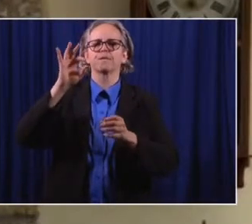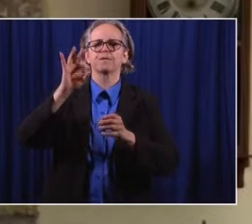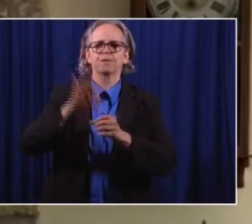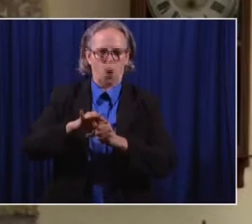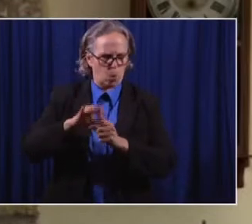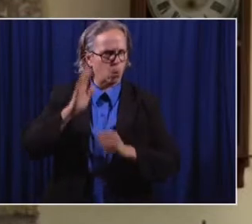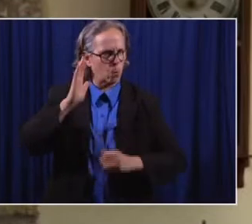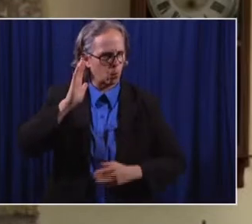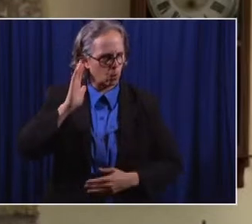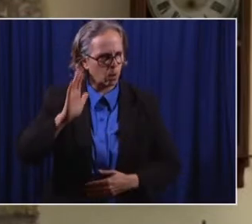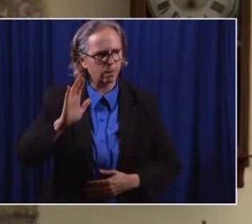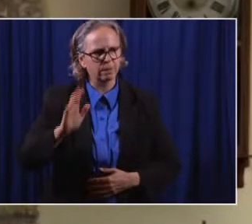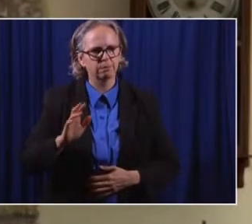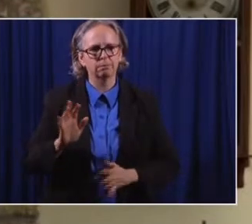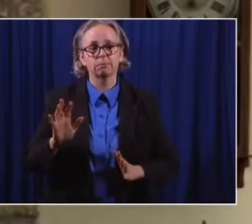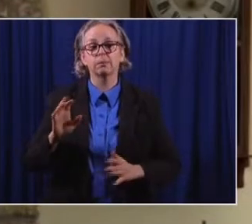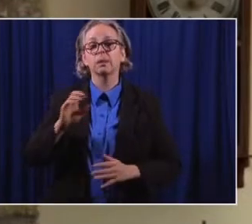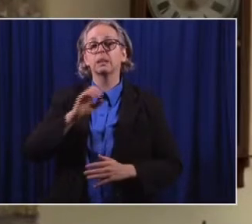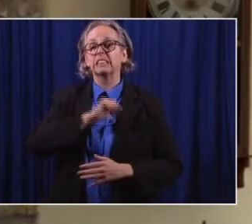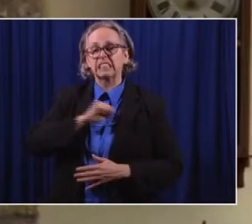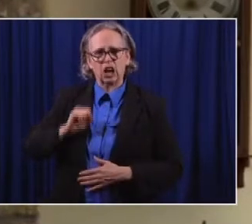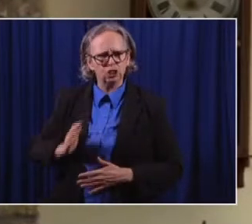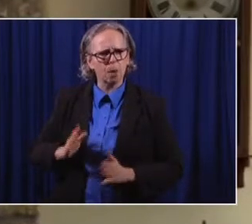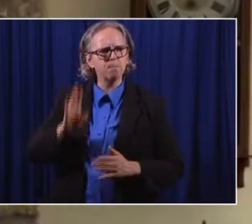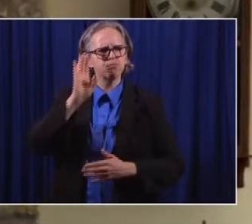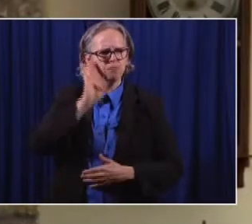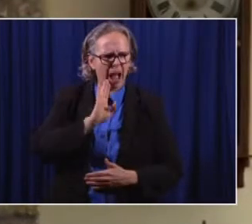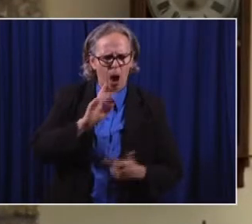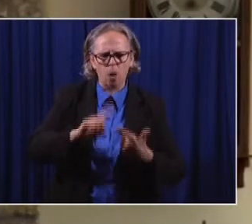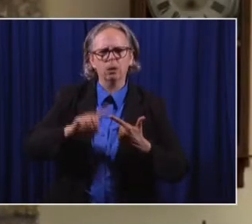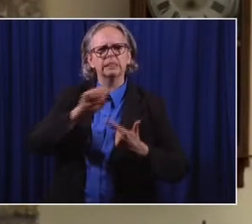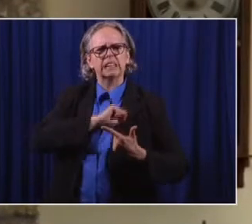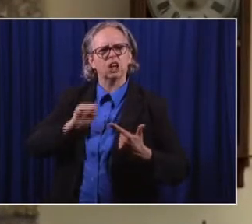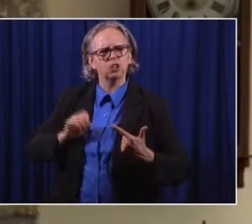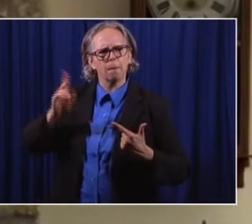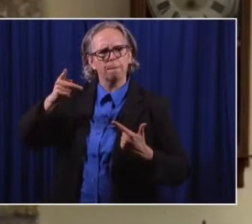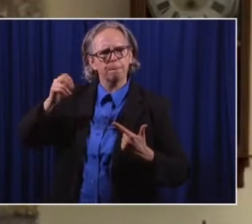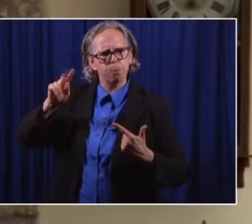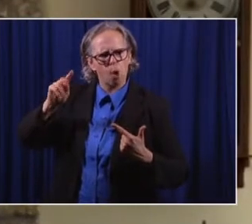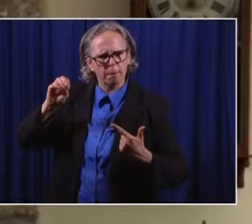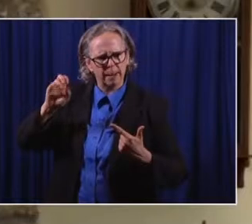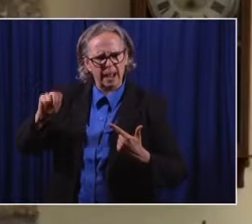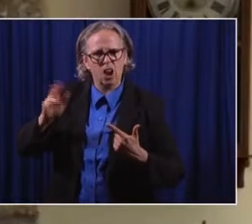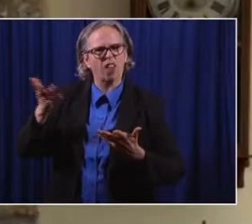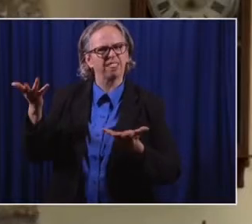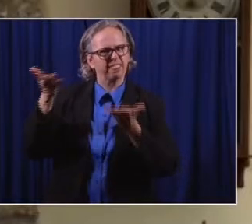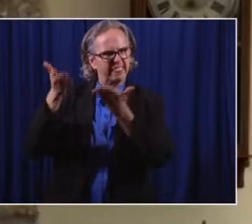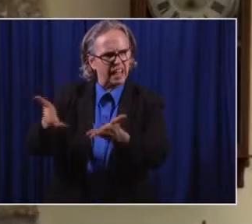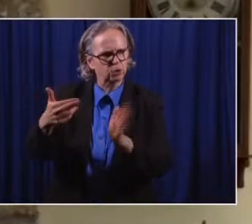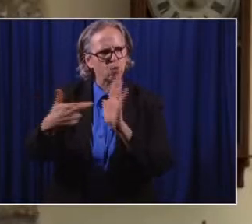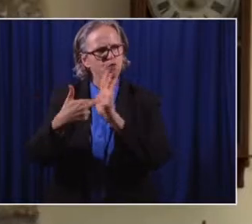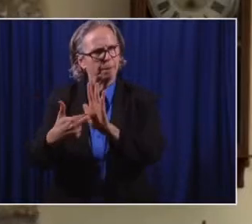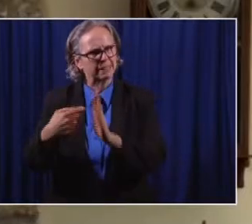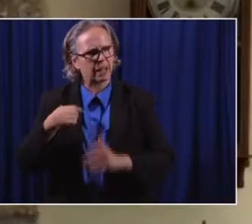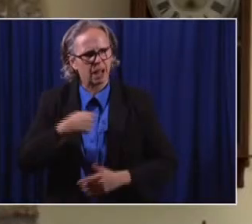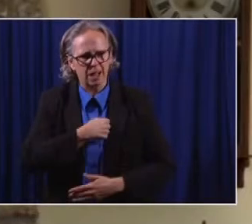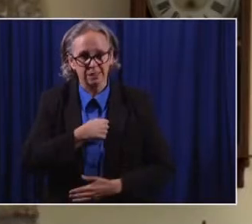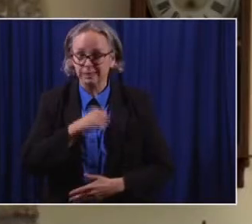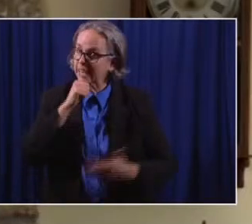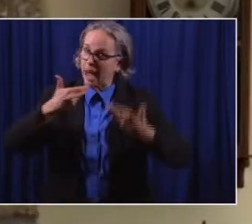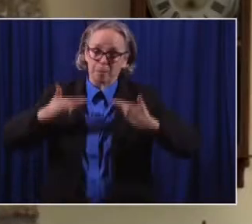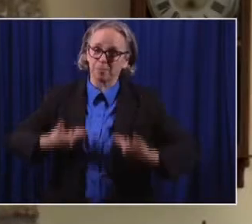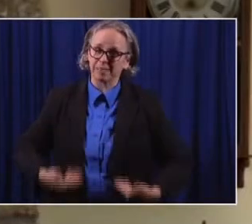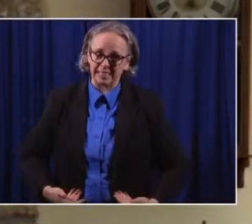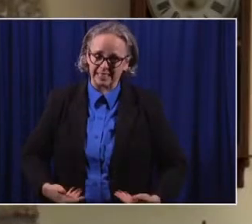Senator Brown, Senator Portman, and they're the ones who are there representing Ohio, not Mike DeWine. I'm focused today on what I need